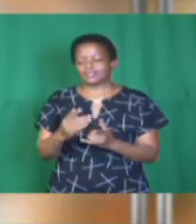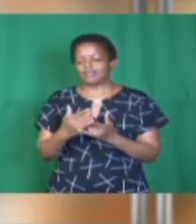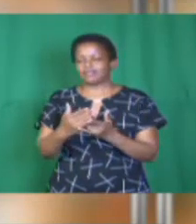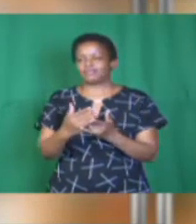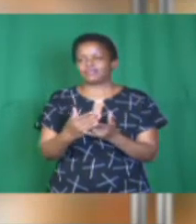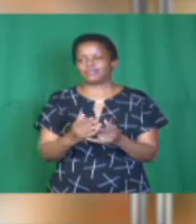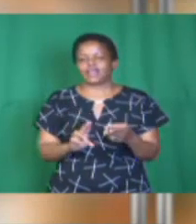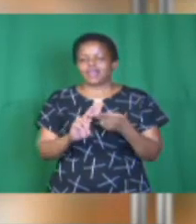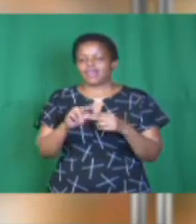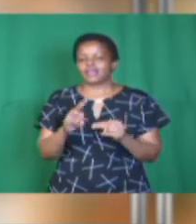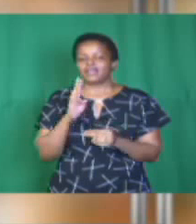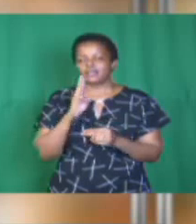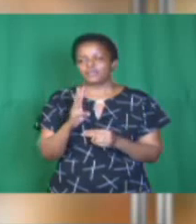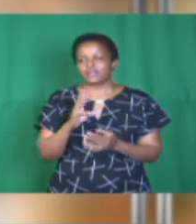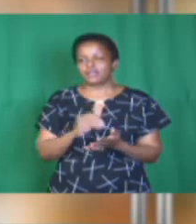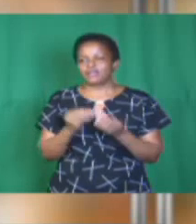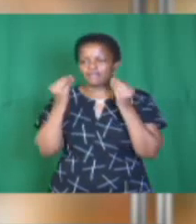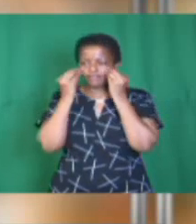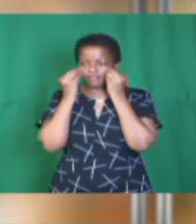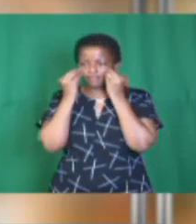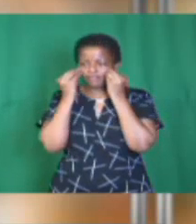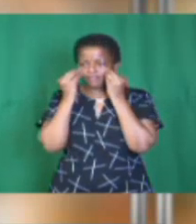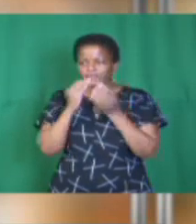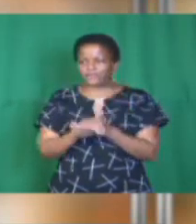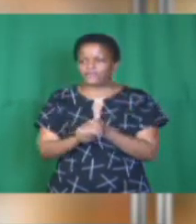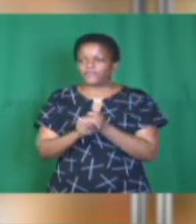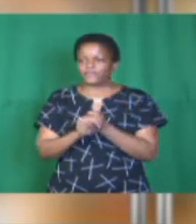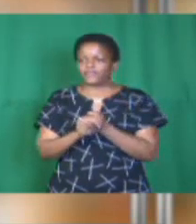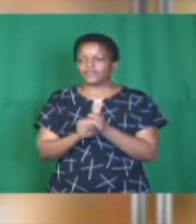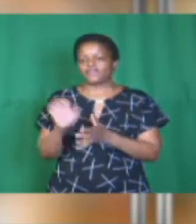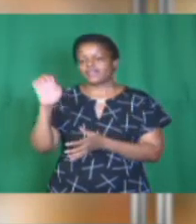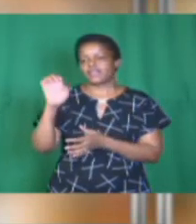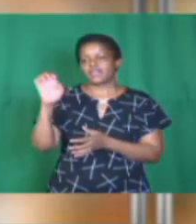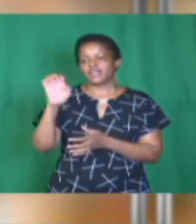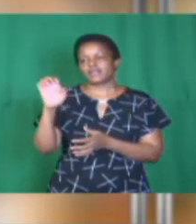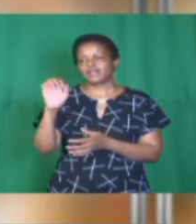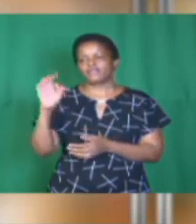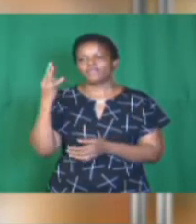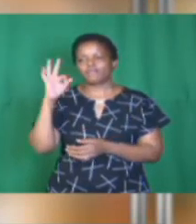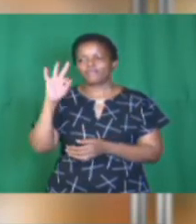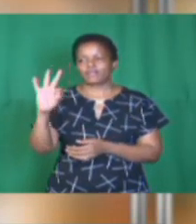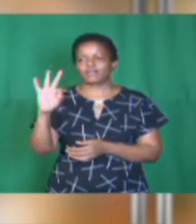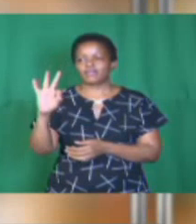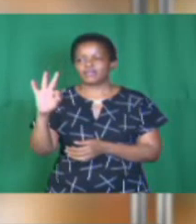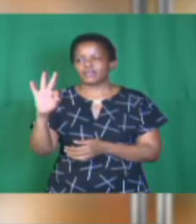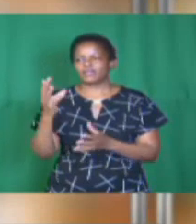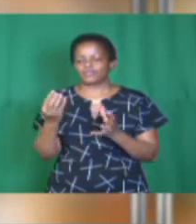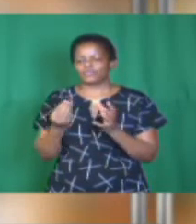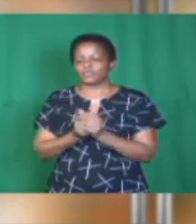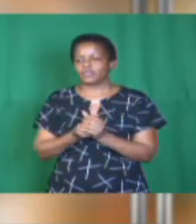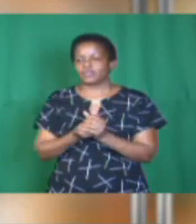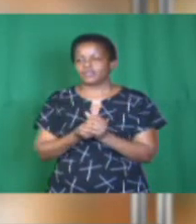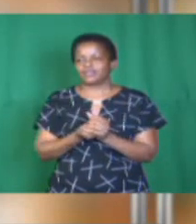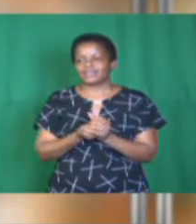Up next is my colleague Nogwazi, who is going to be presenting English language for the Form 3s with